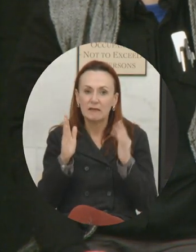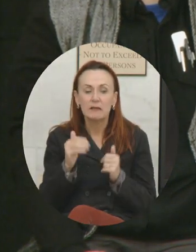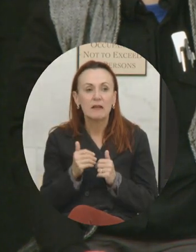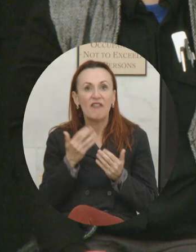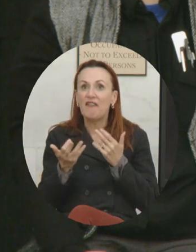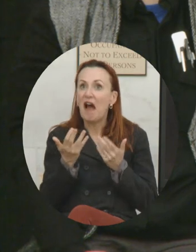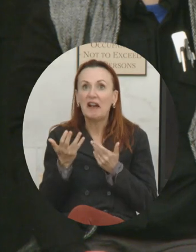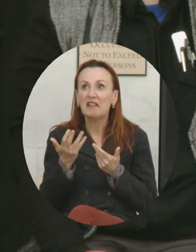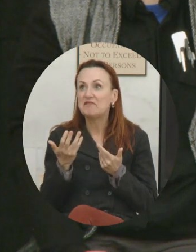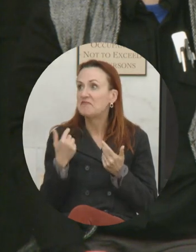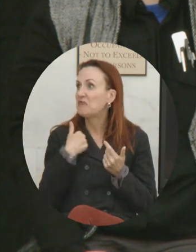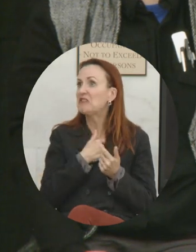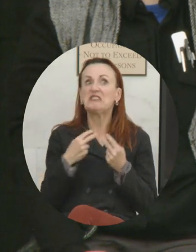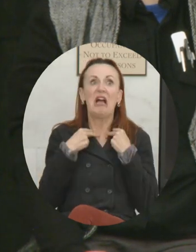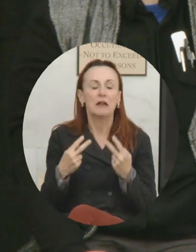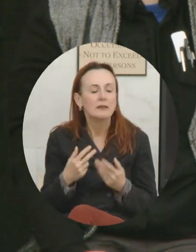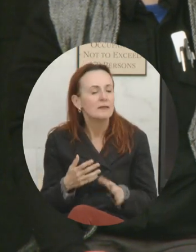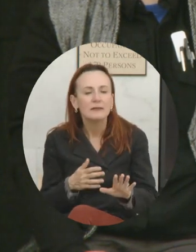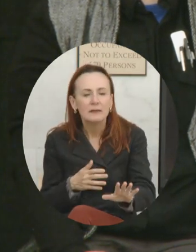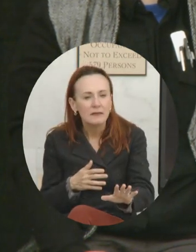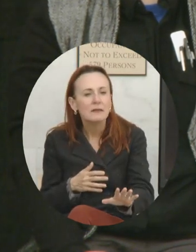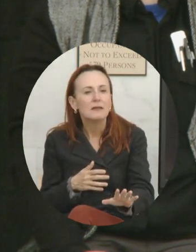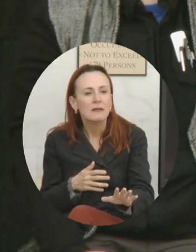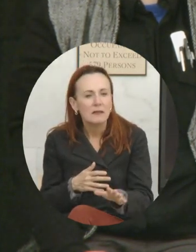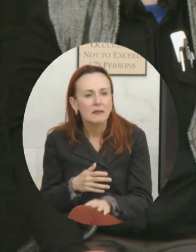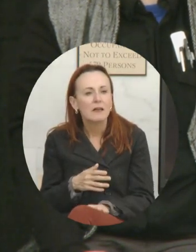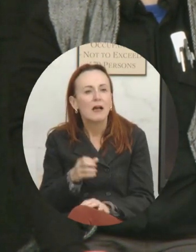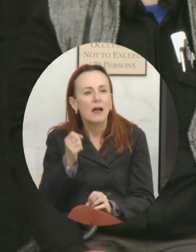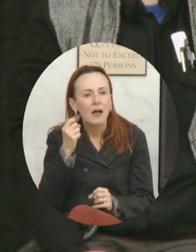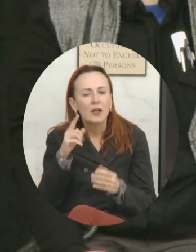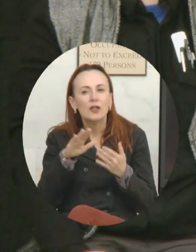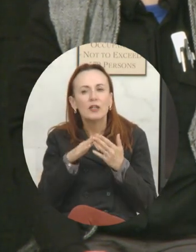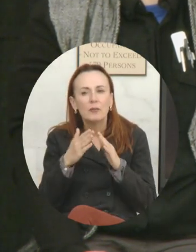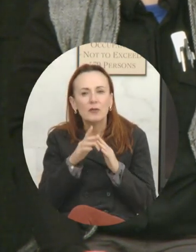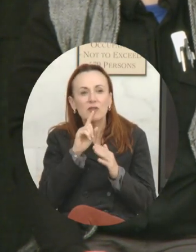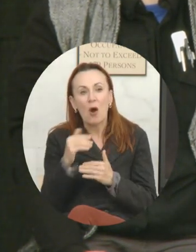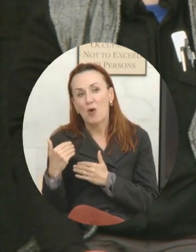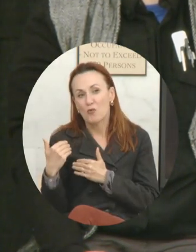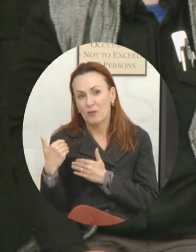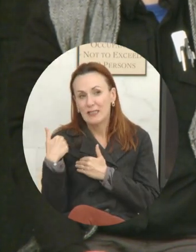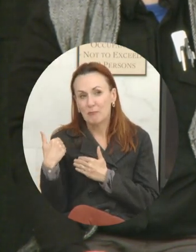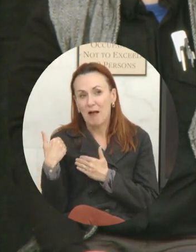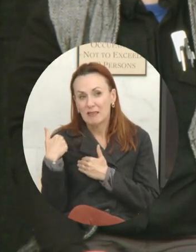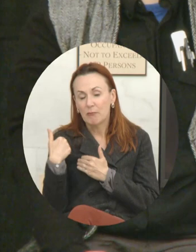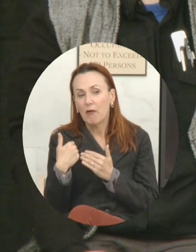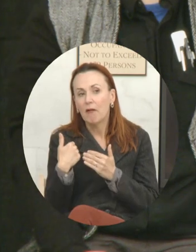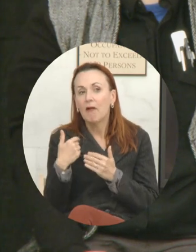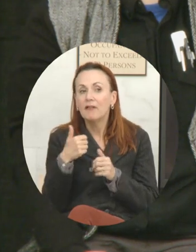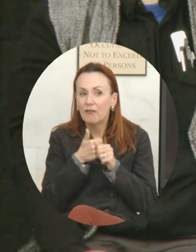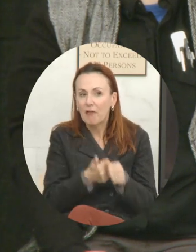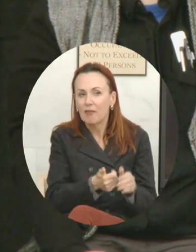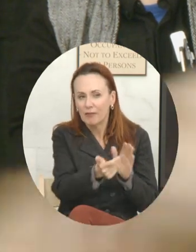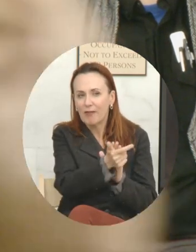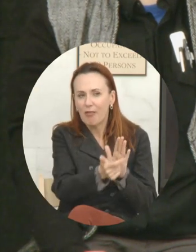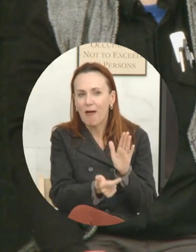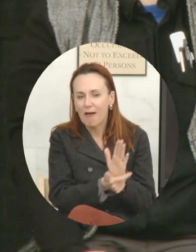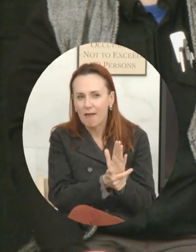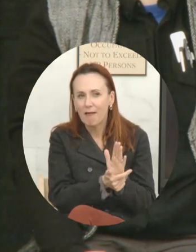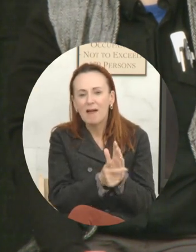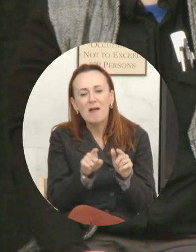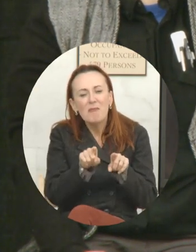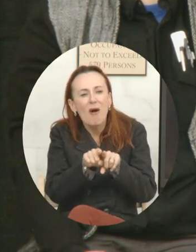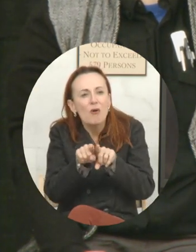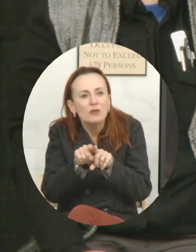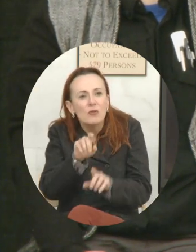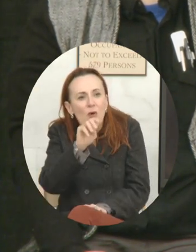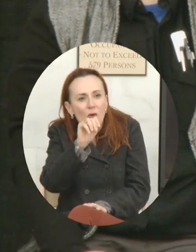And so understanding that we're on the hook, not just legally, but morally to